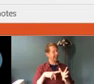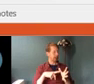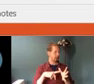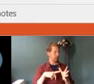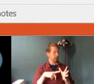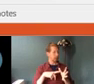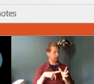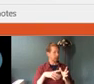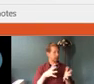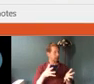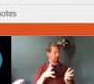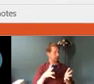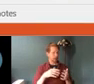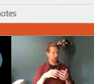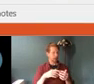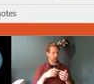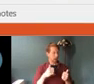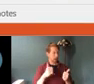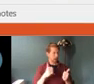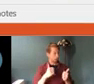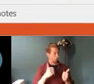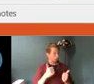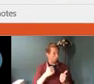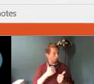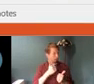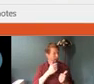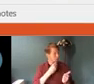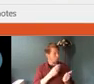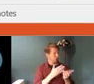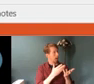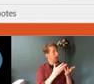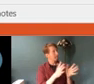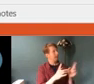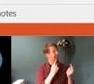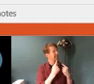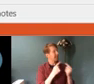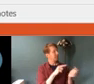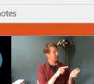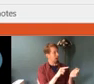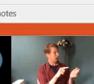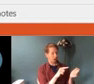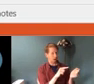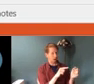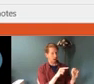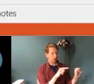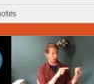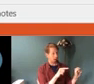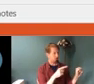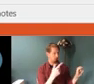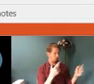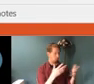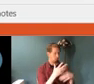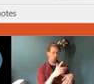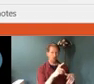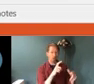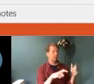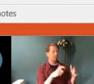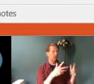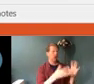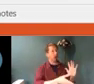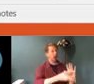we in the right to use public databases, people who are just uploading their